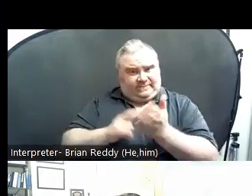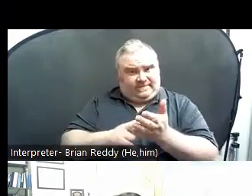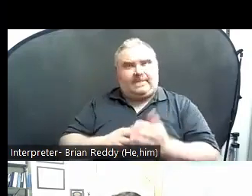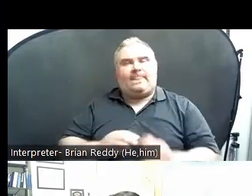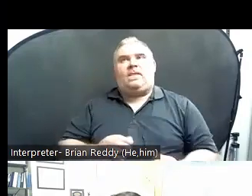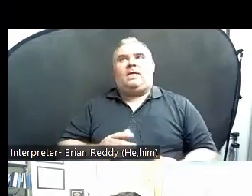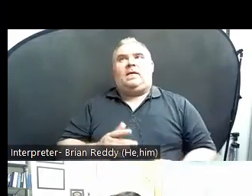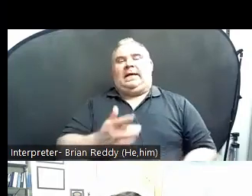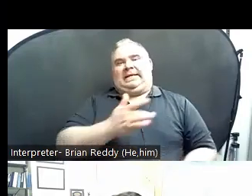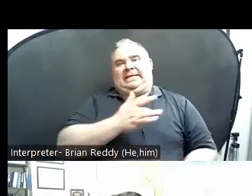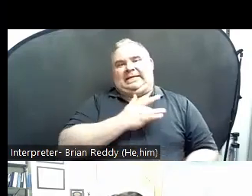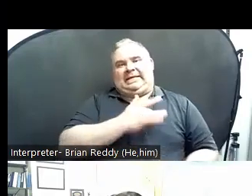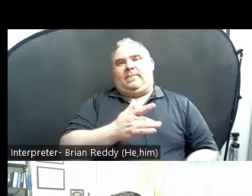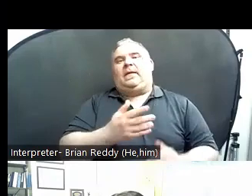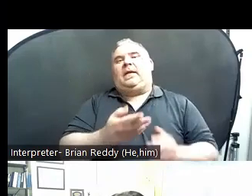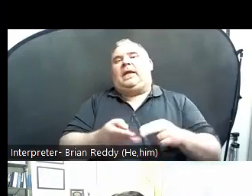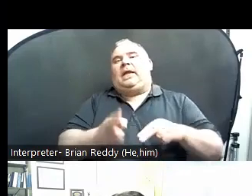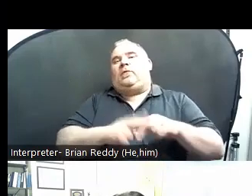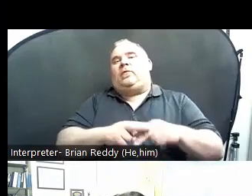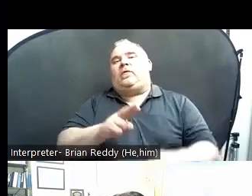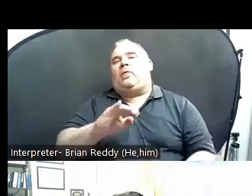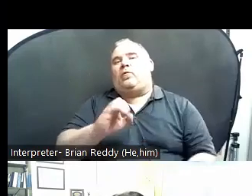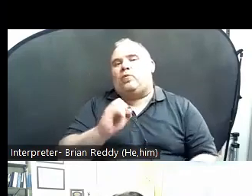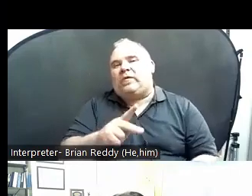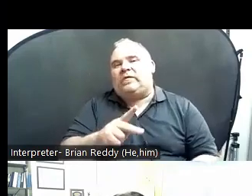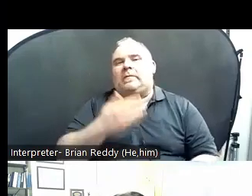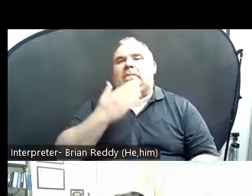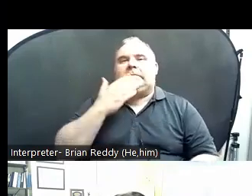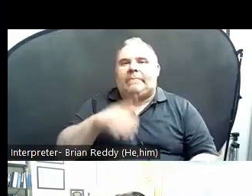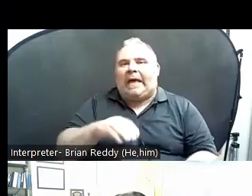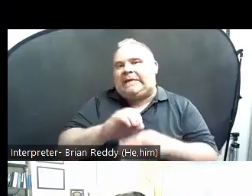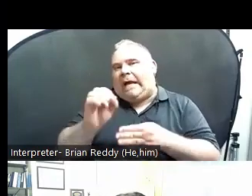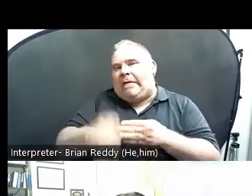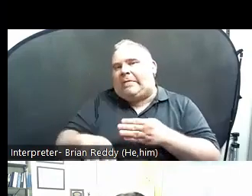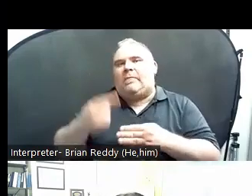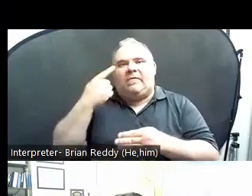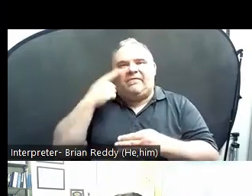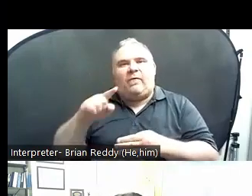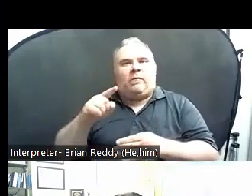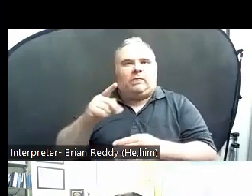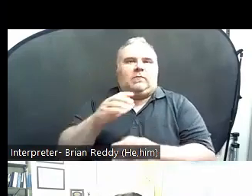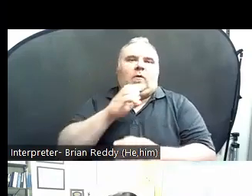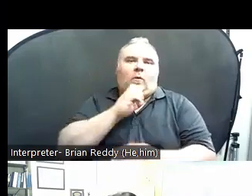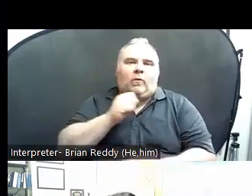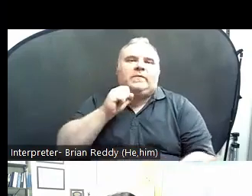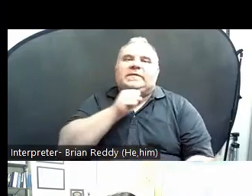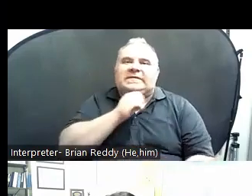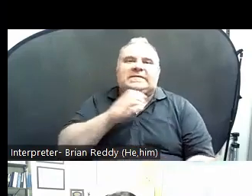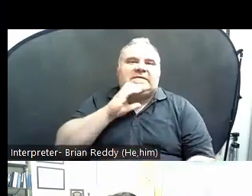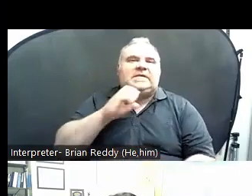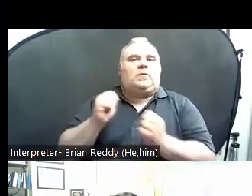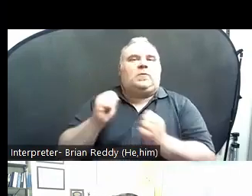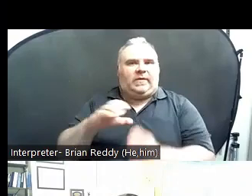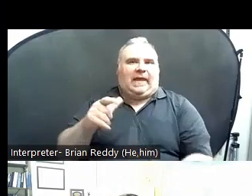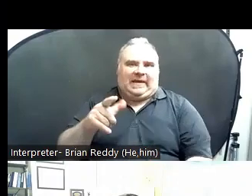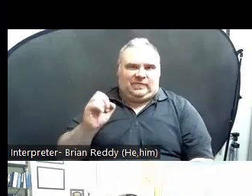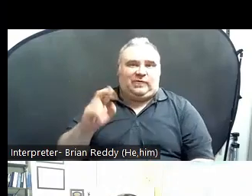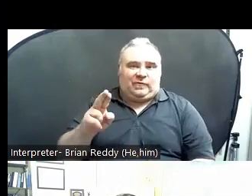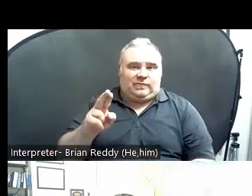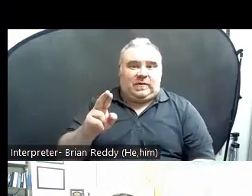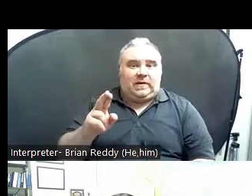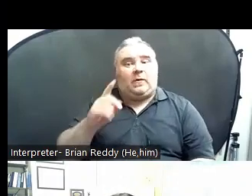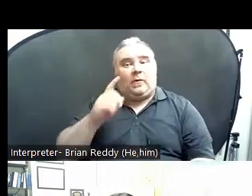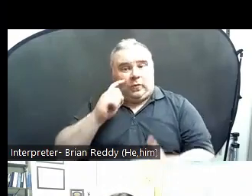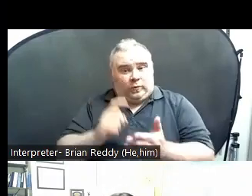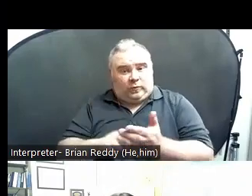characteristics that lead to increased risk or adverse outcomes for older adults with cancer. And what we found was cancer survivors had a higher prevalence